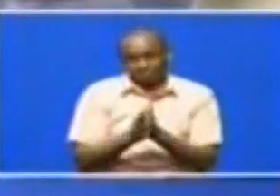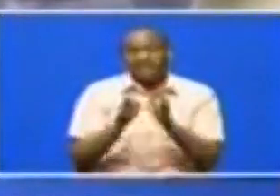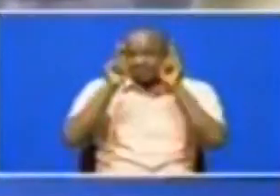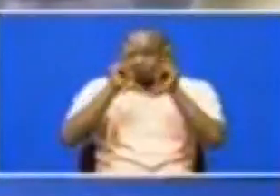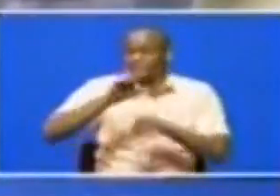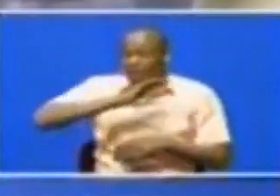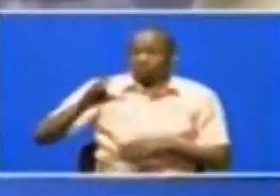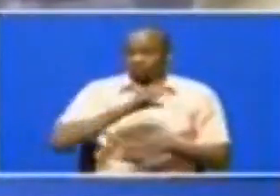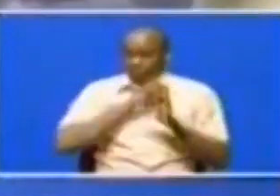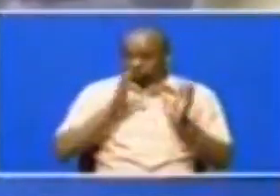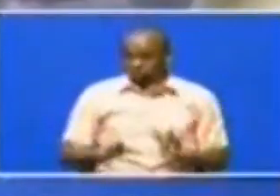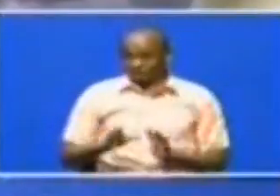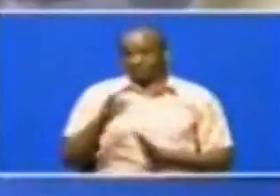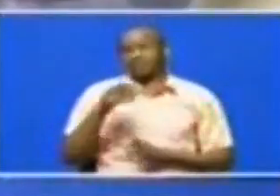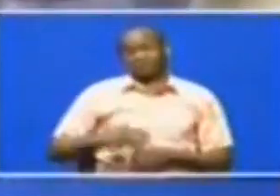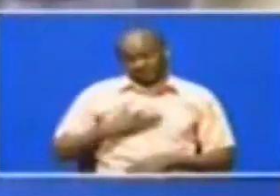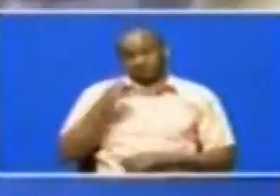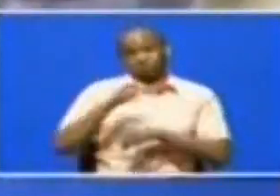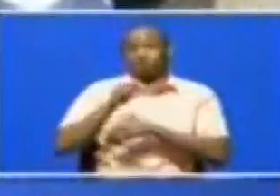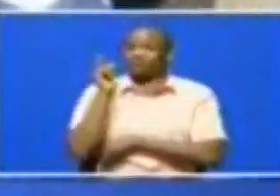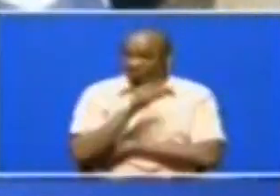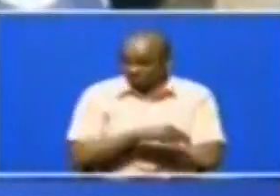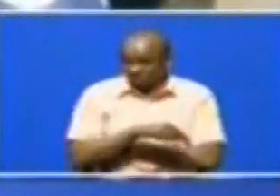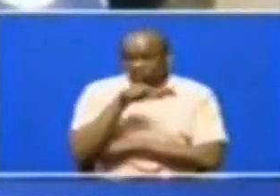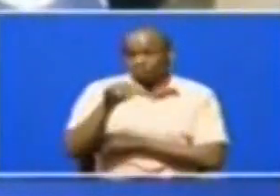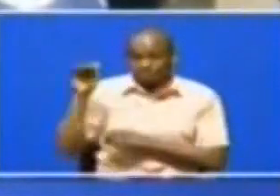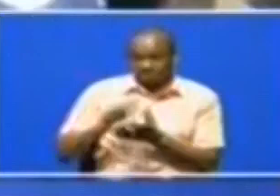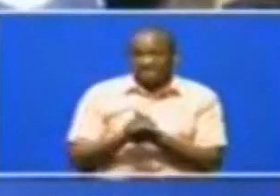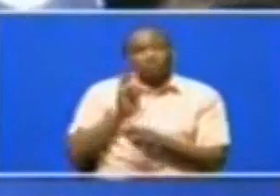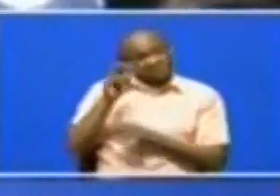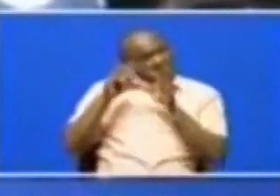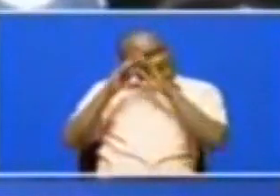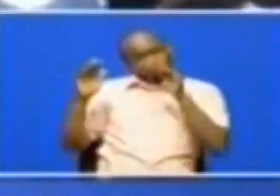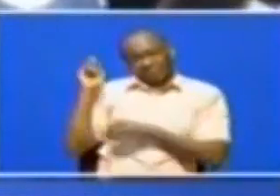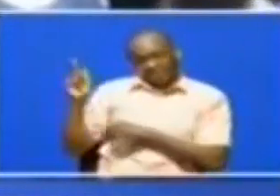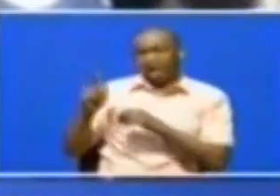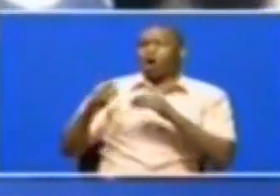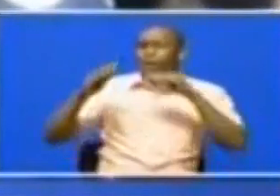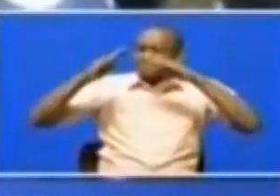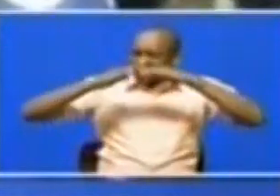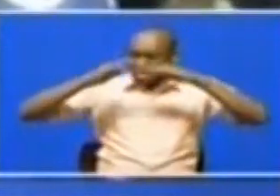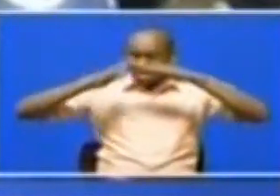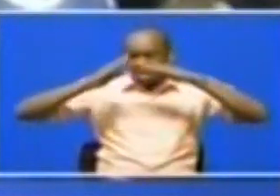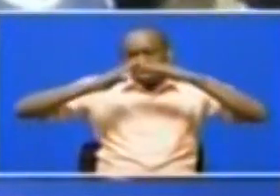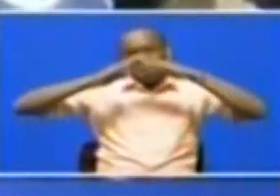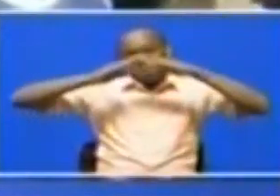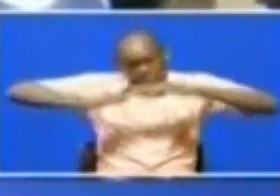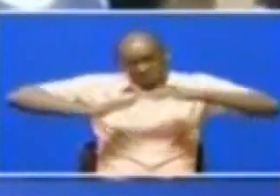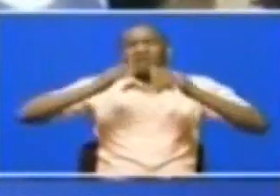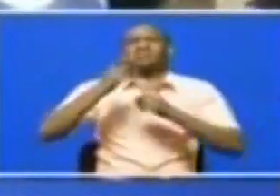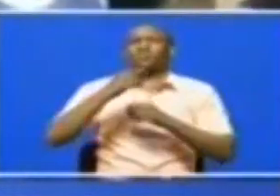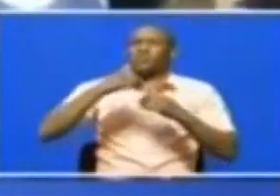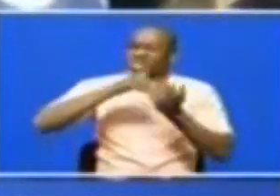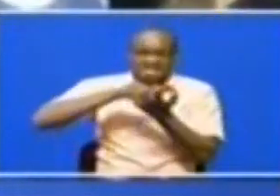County Commissioner Mali Muhammad visited the school this morning. If you look at that building, the roofing is almost caving in,